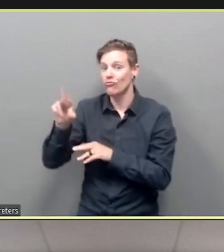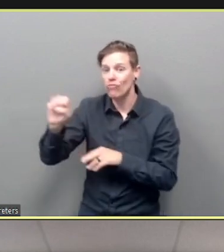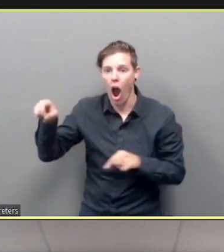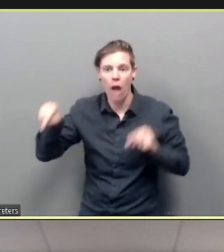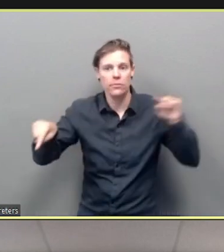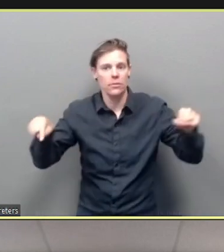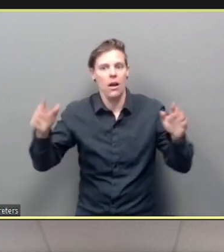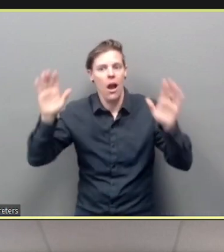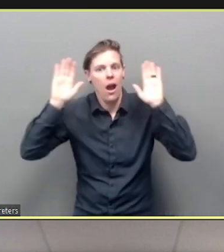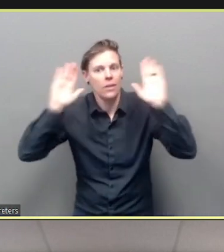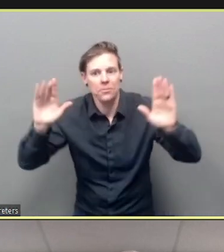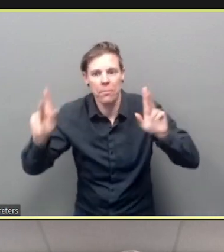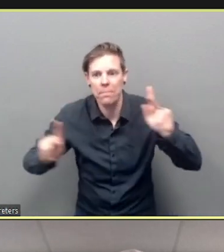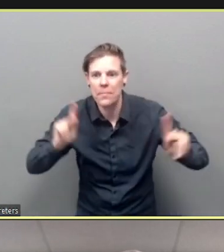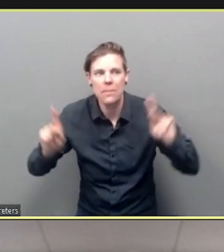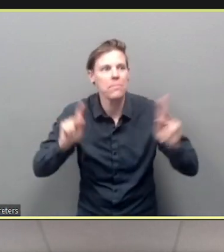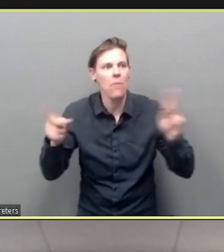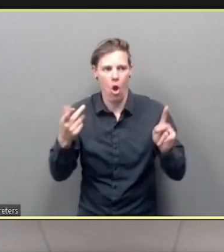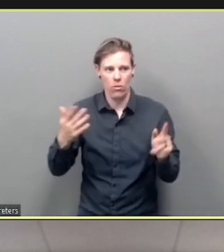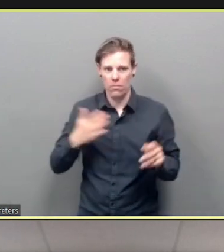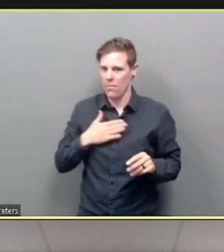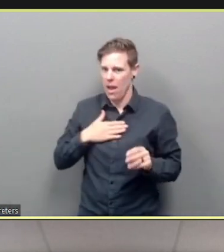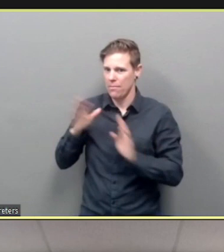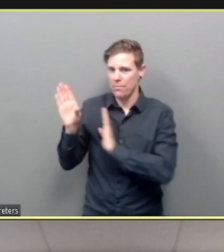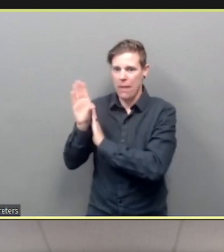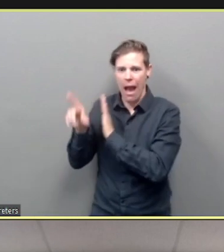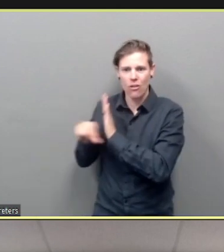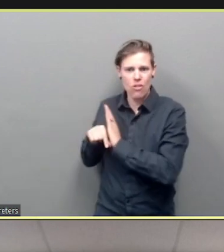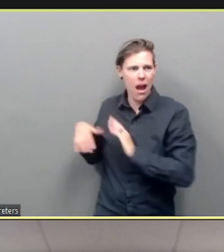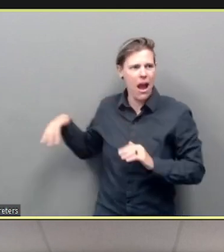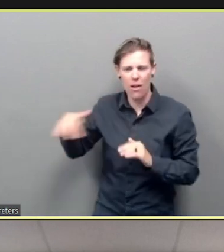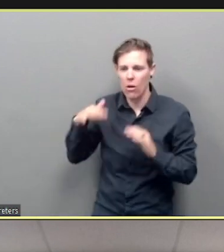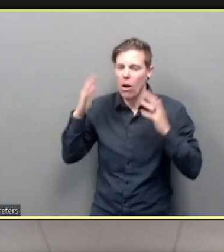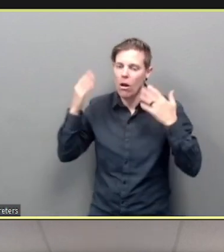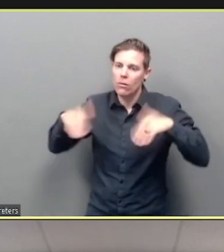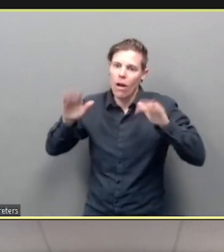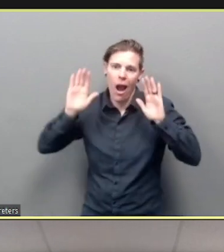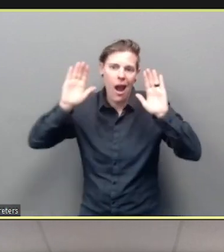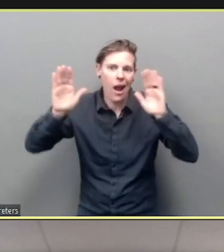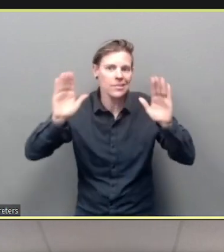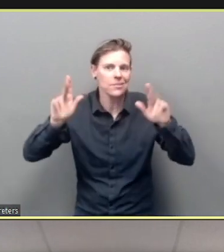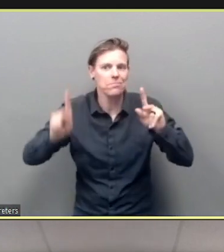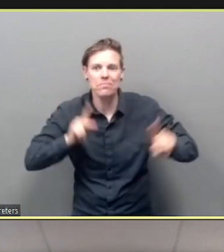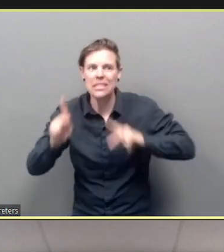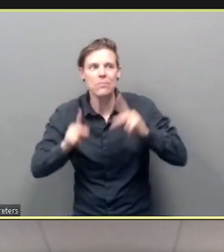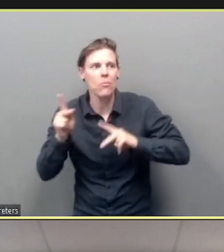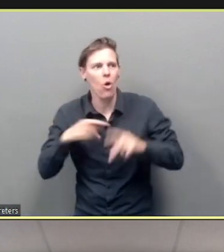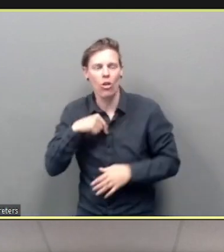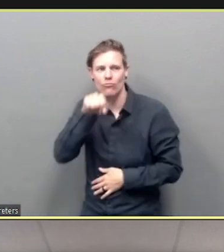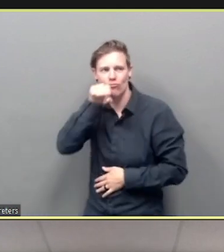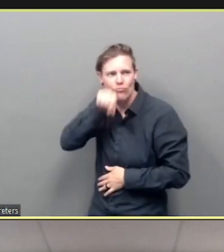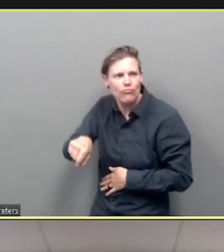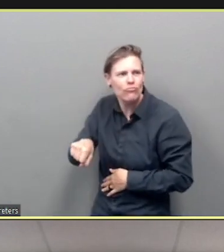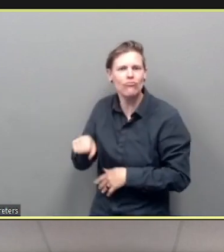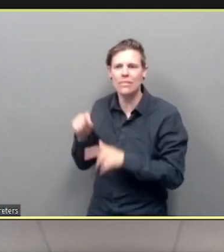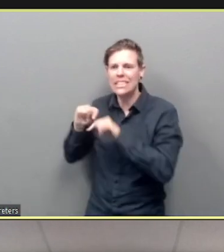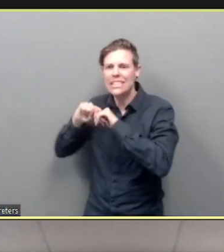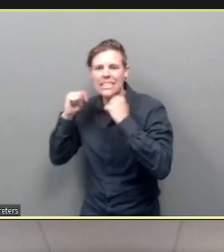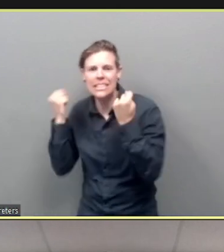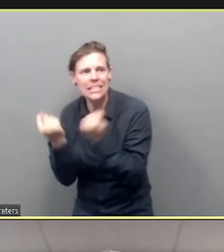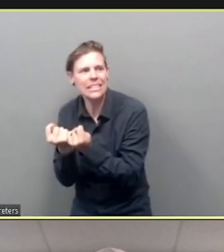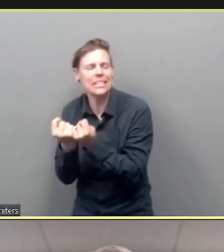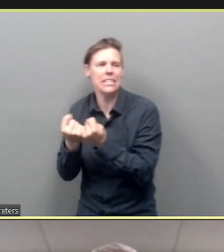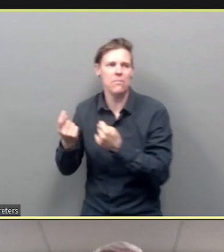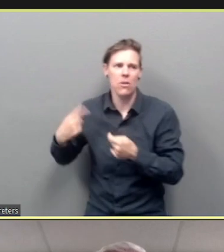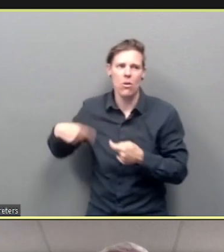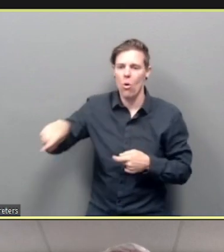press briefings: Brianna Henley, Matt Bieber, others, and just a